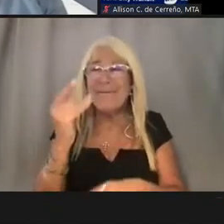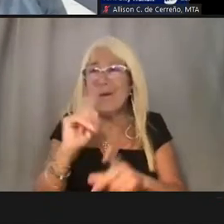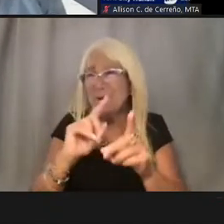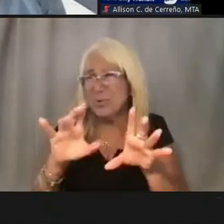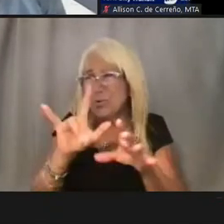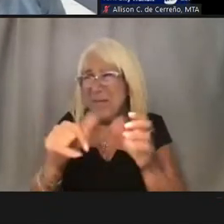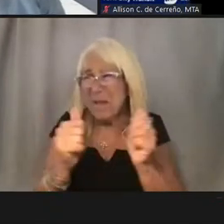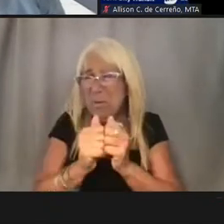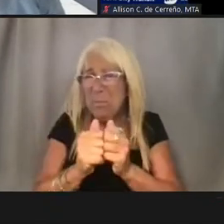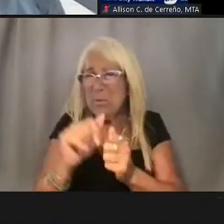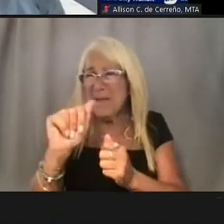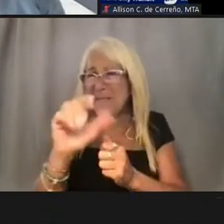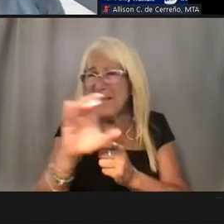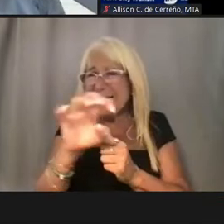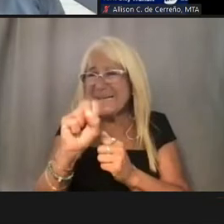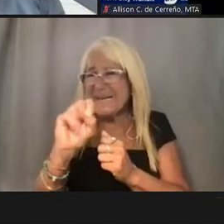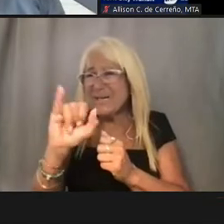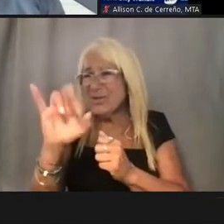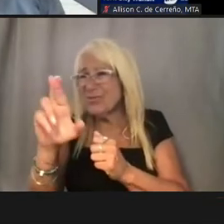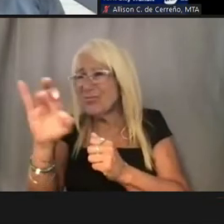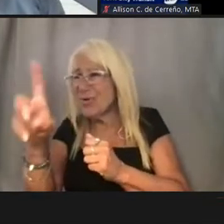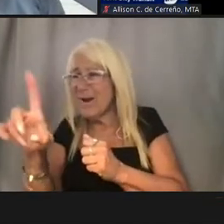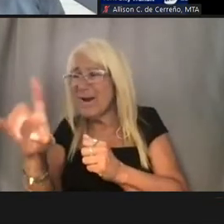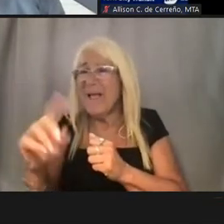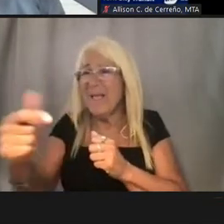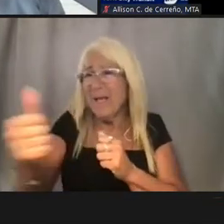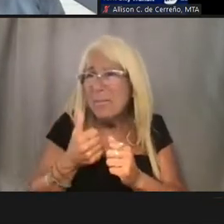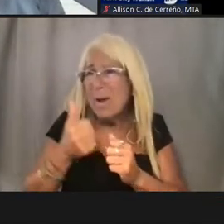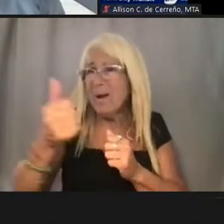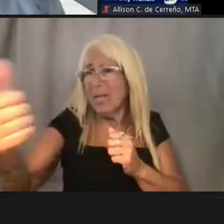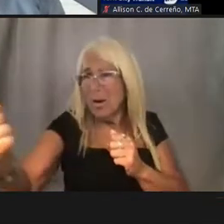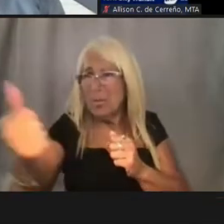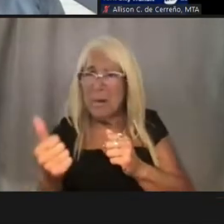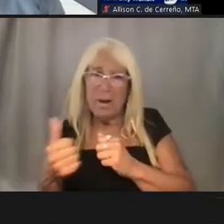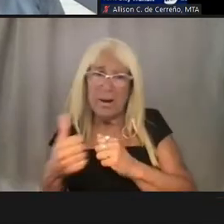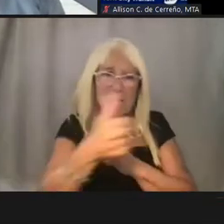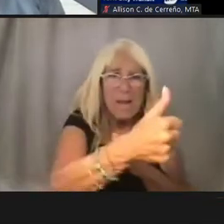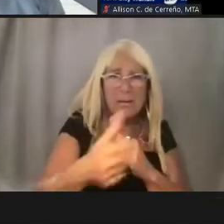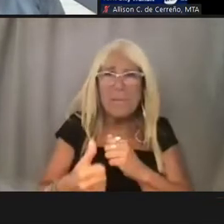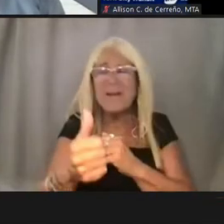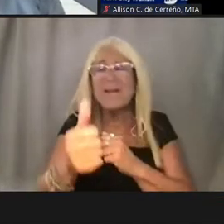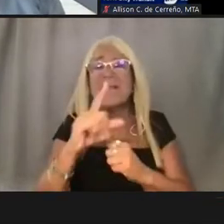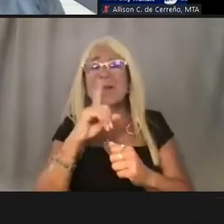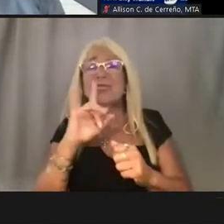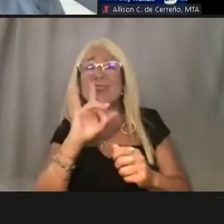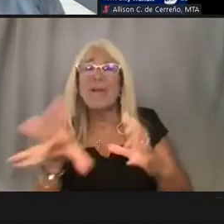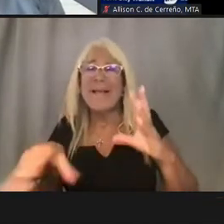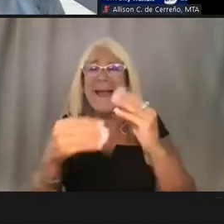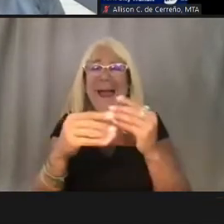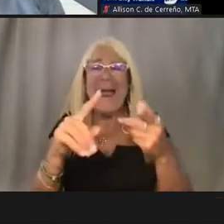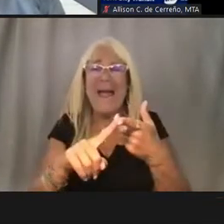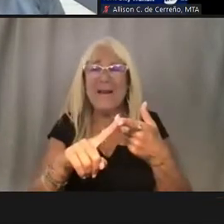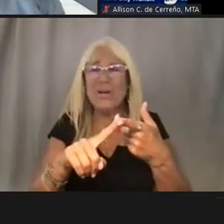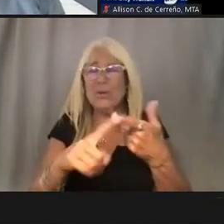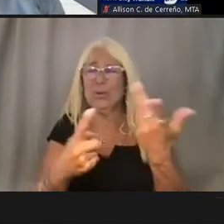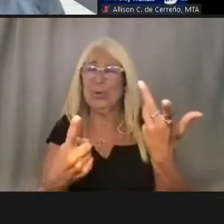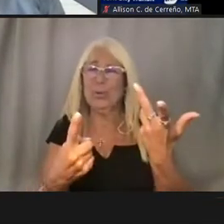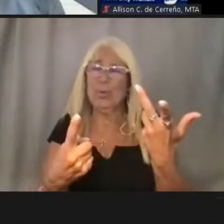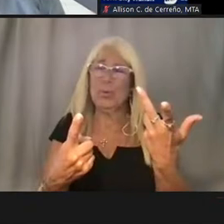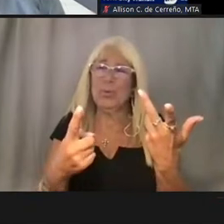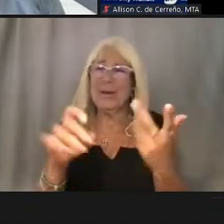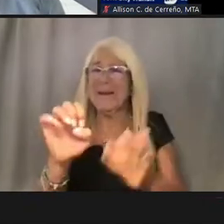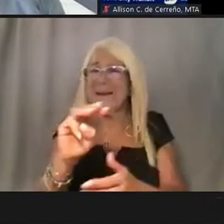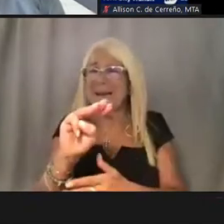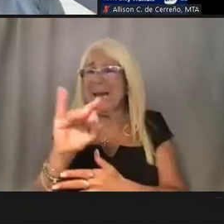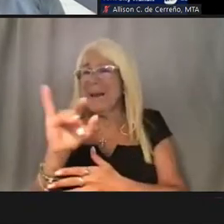there and back there and back so I'm actually contributing to the emissions remarks no